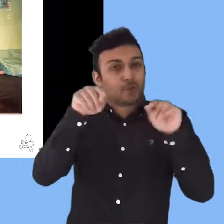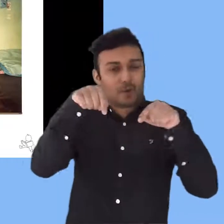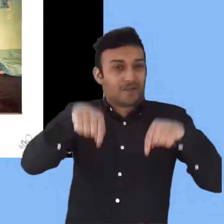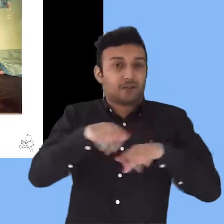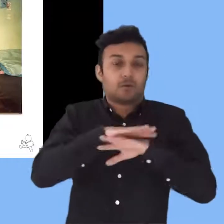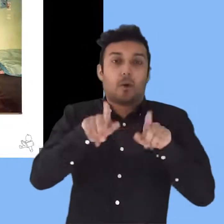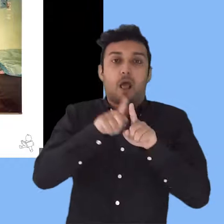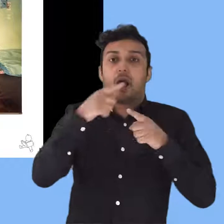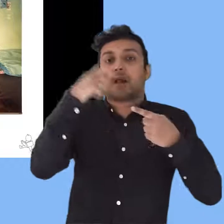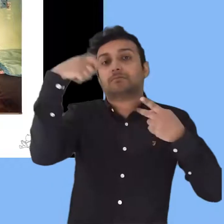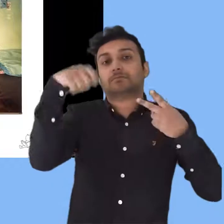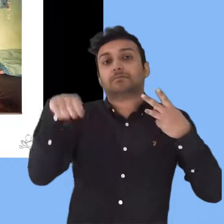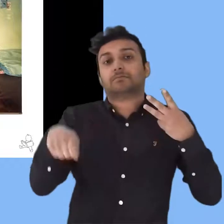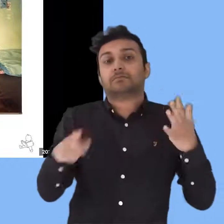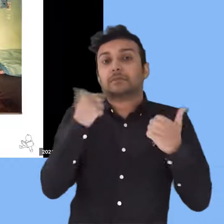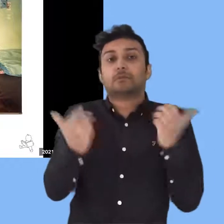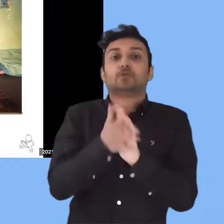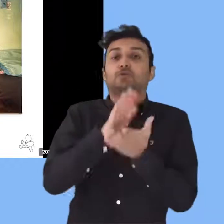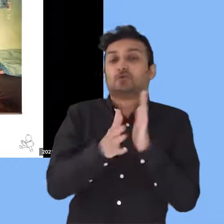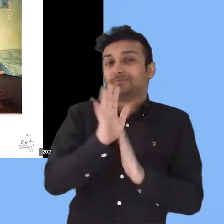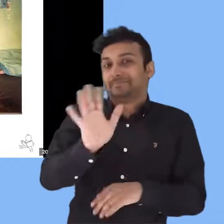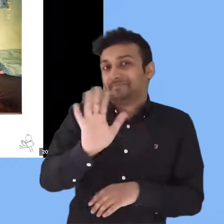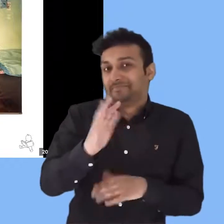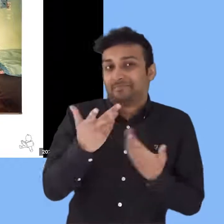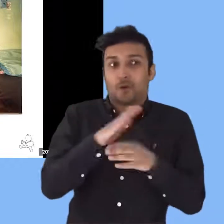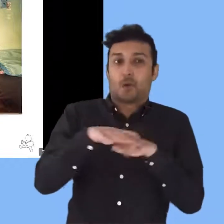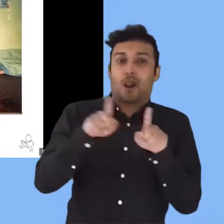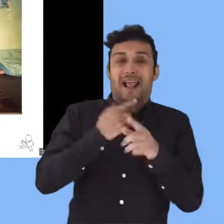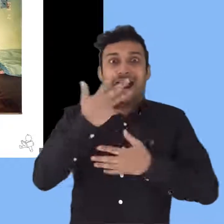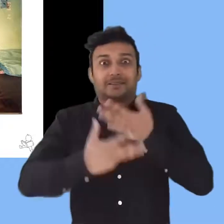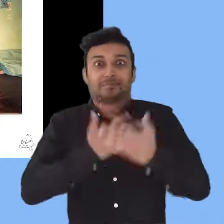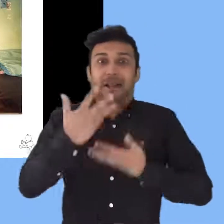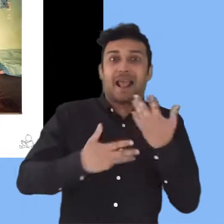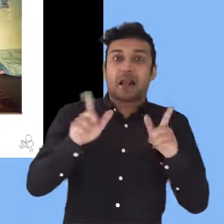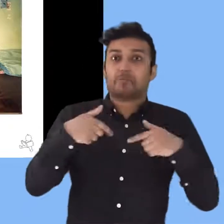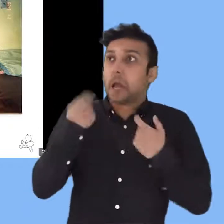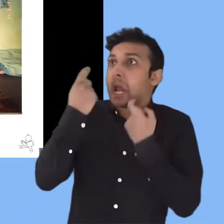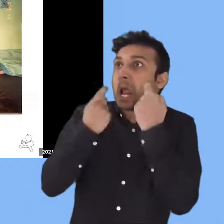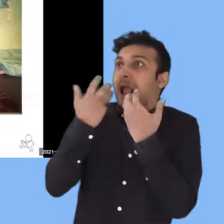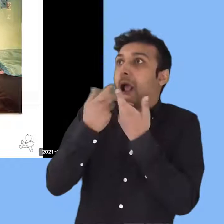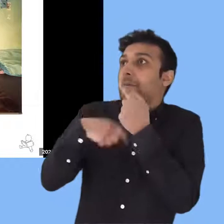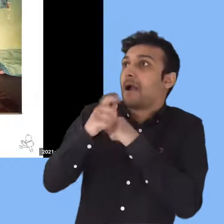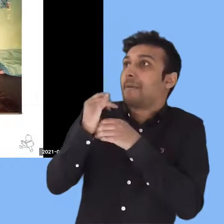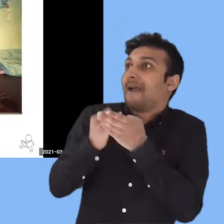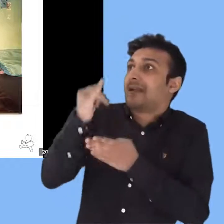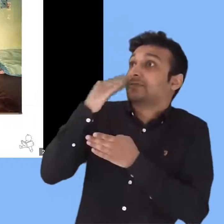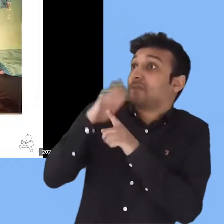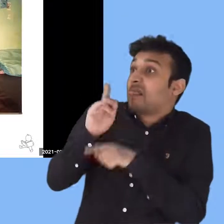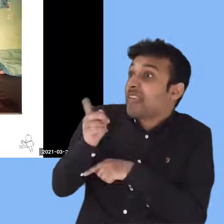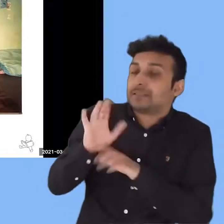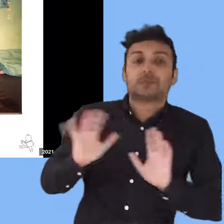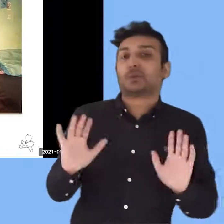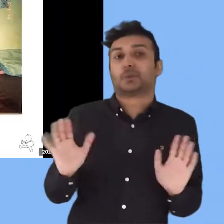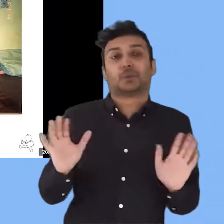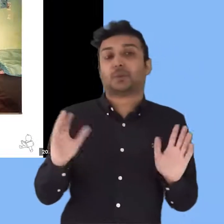kind of checklist approach in this presentation. I really want you to think and go away in your own time. And you'll see in the top right-hand corner,